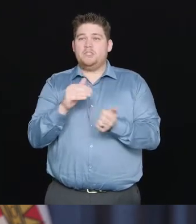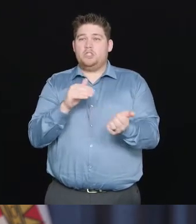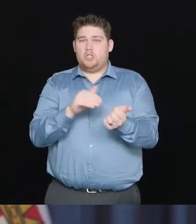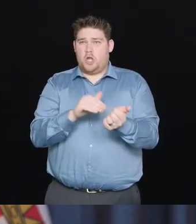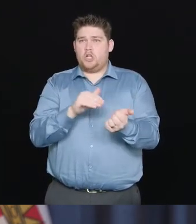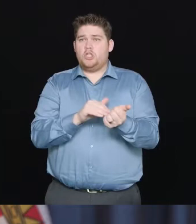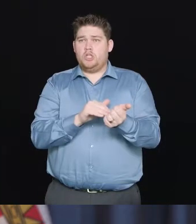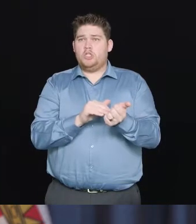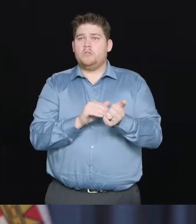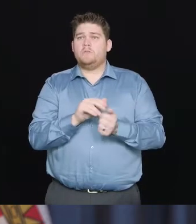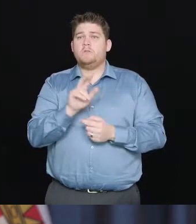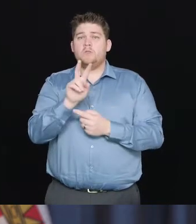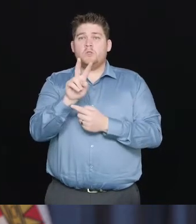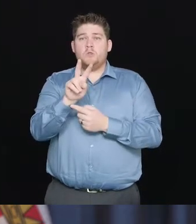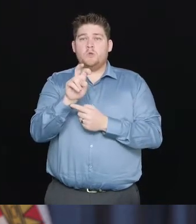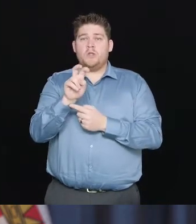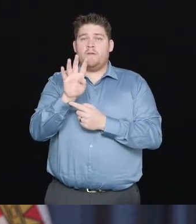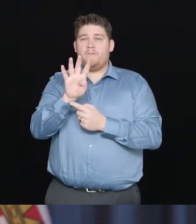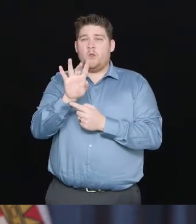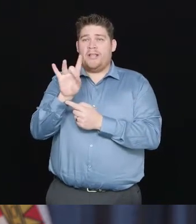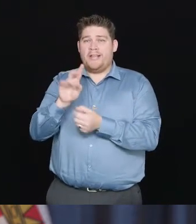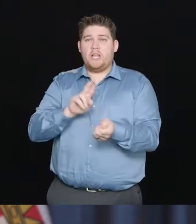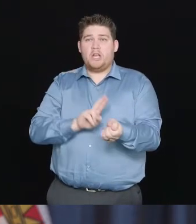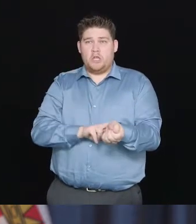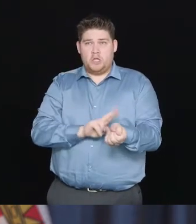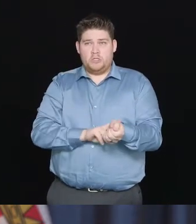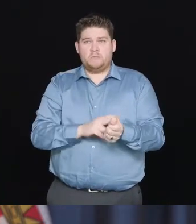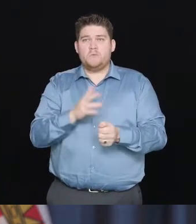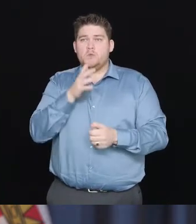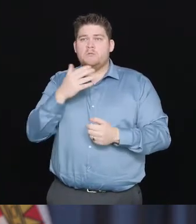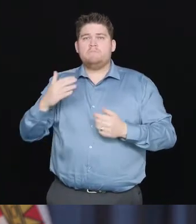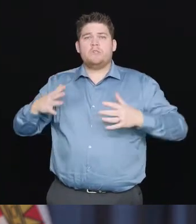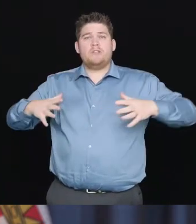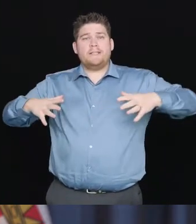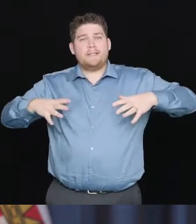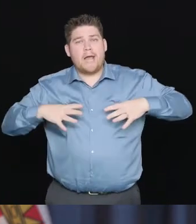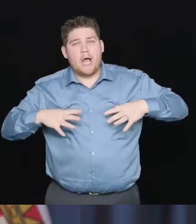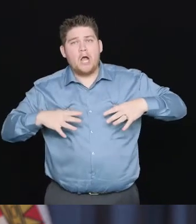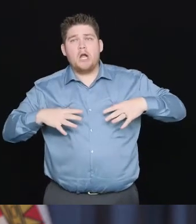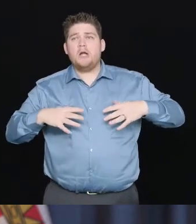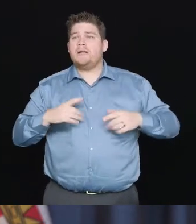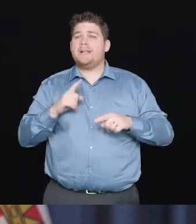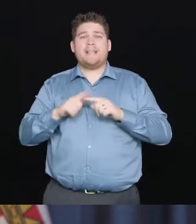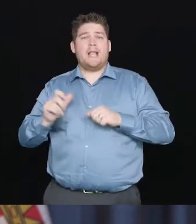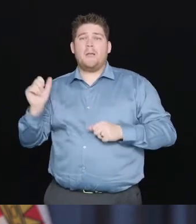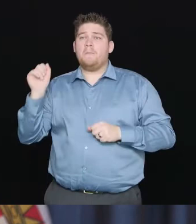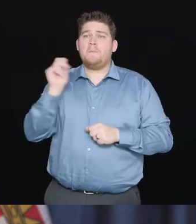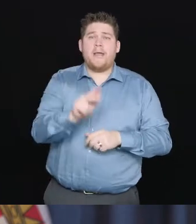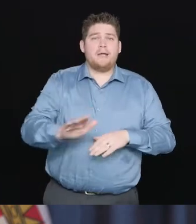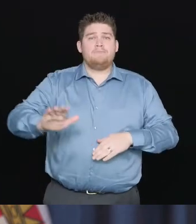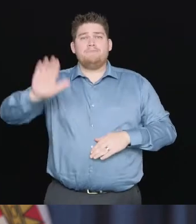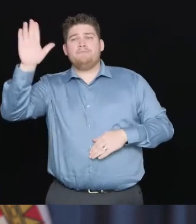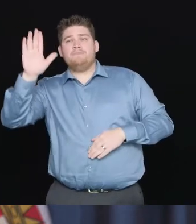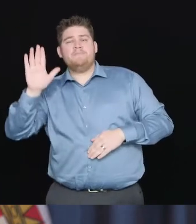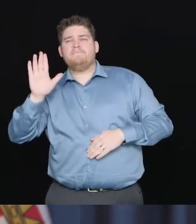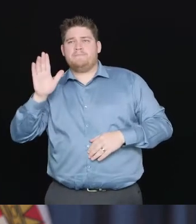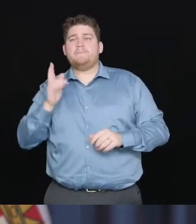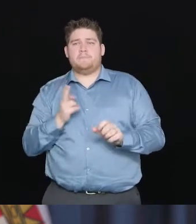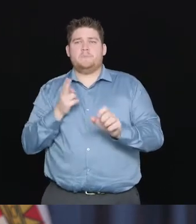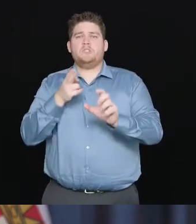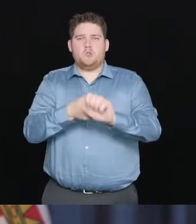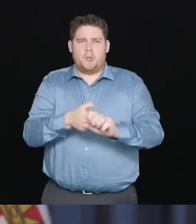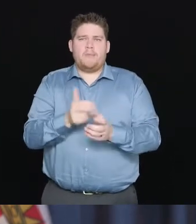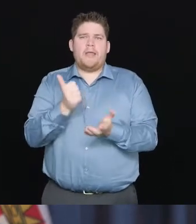And as well, we have many care aides who have joined and rejoined in support of healthcare facilities in BC.